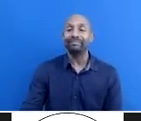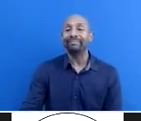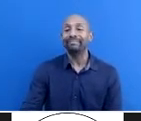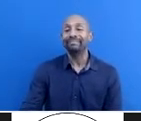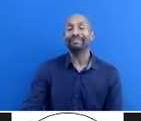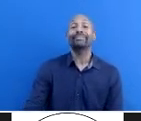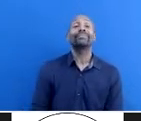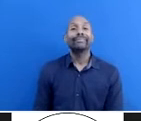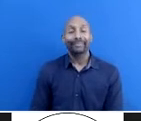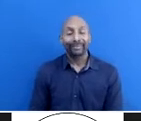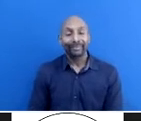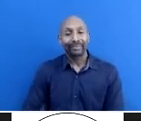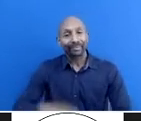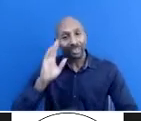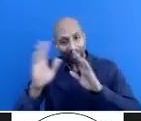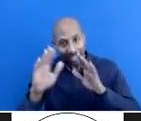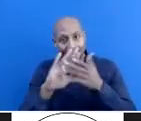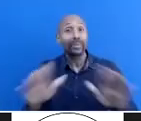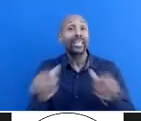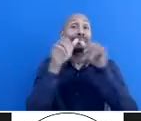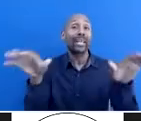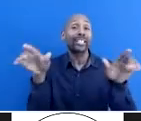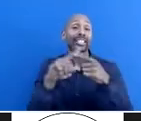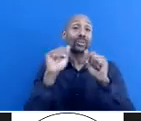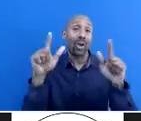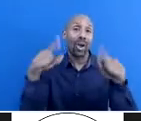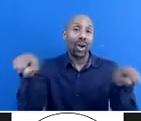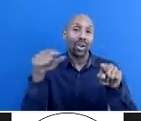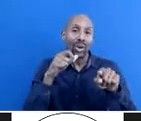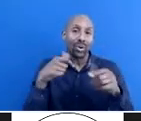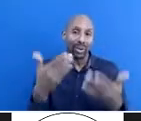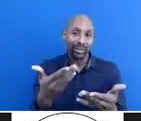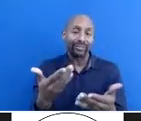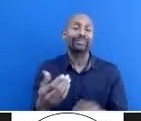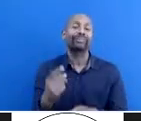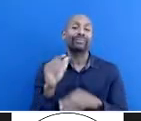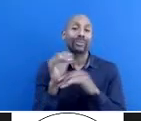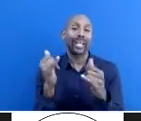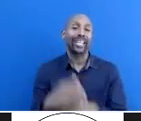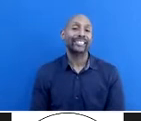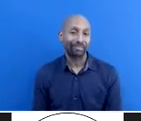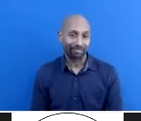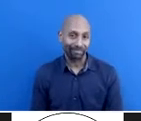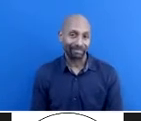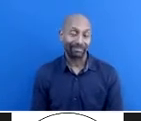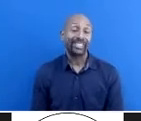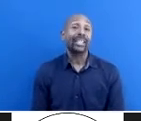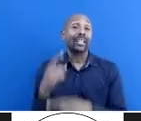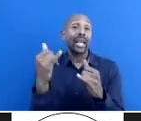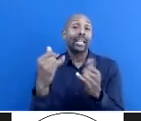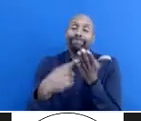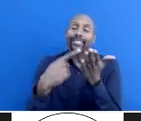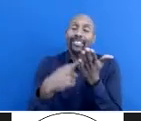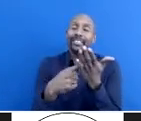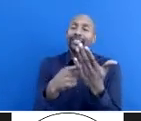Greetings of peace and blessings to everybody who made it out this evening for this intimate discussion